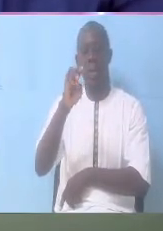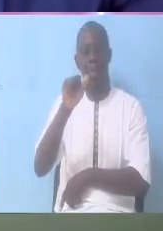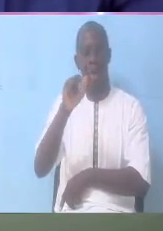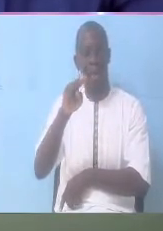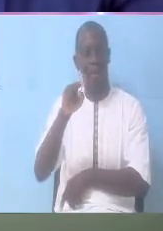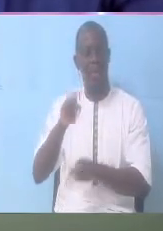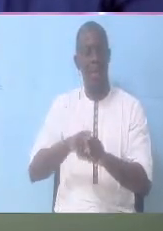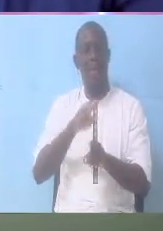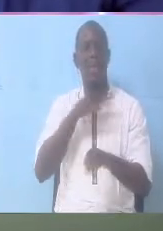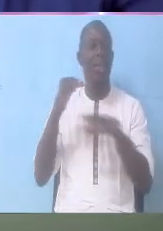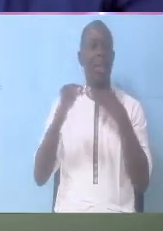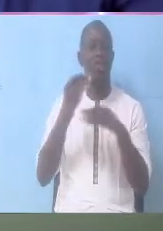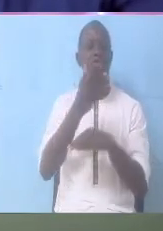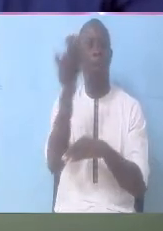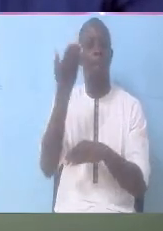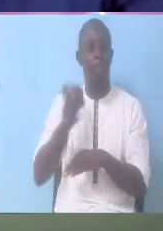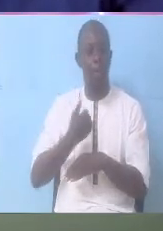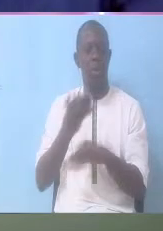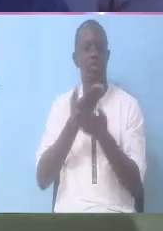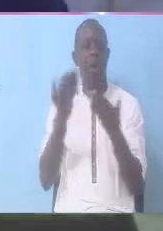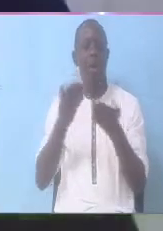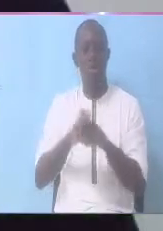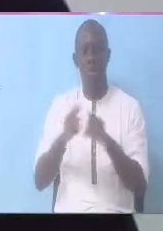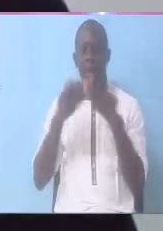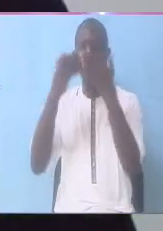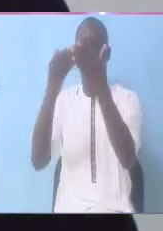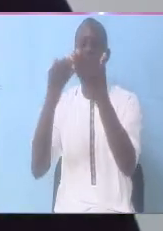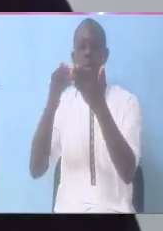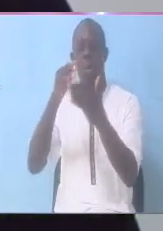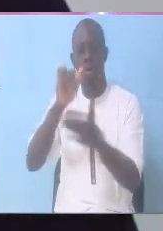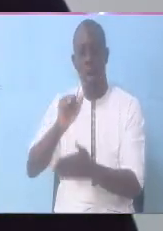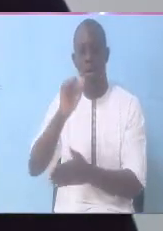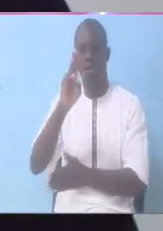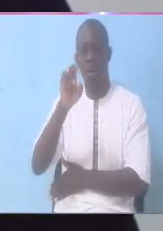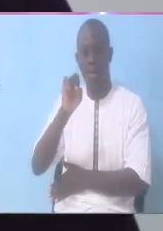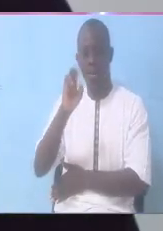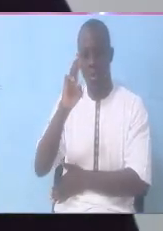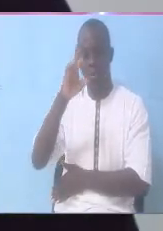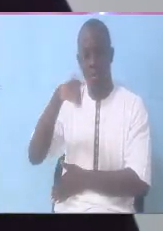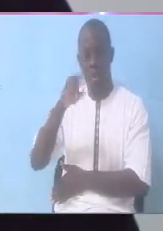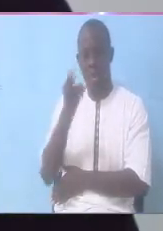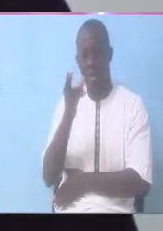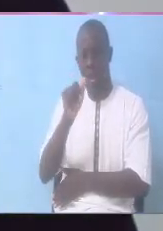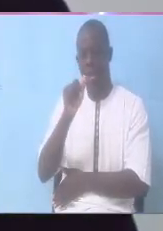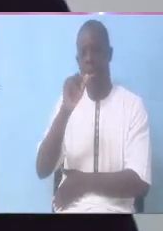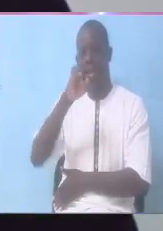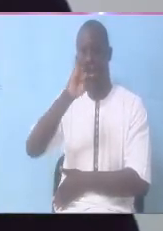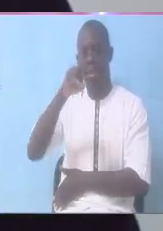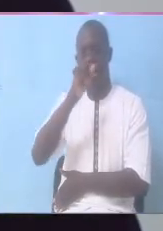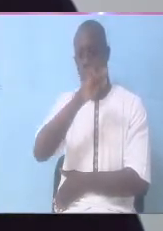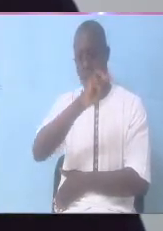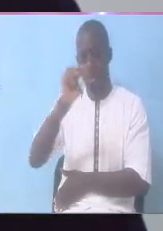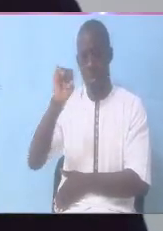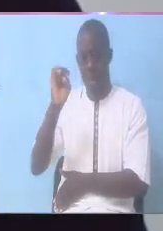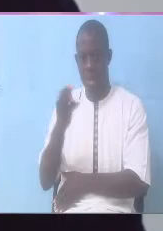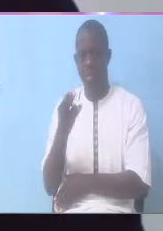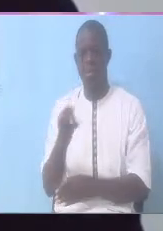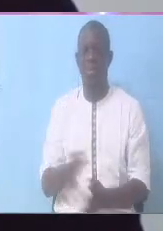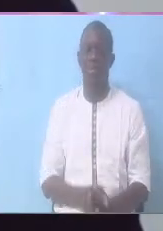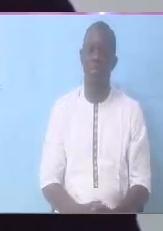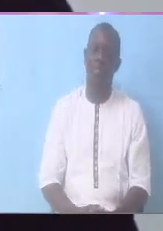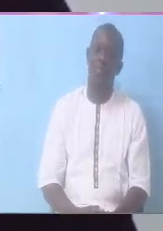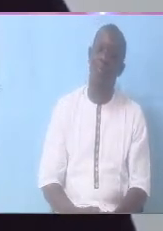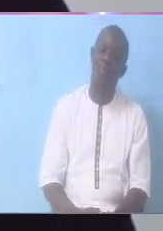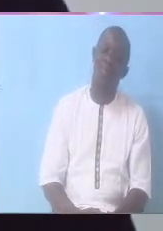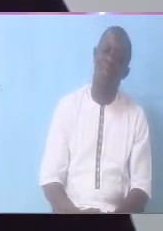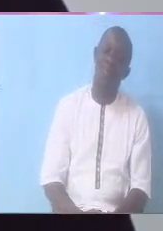and that's why you told Yusufa Jammeh. I'm not saying, I do not say Tumbul, I'm not saying the people I